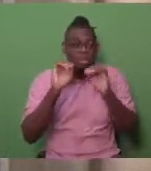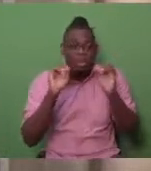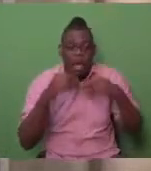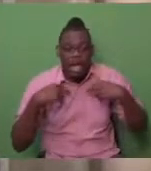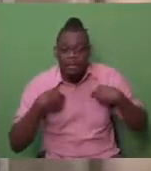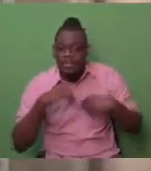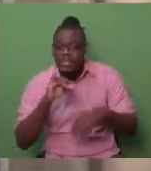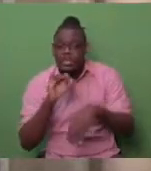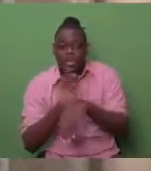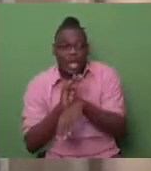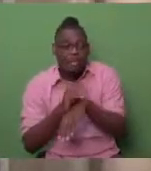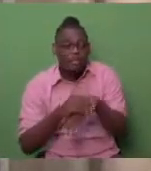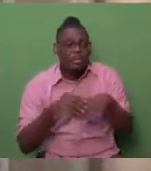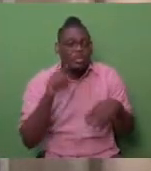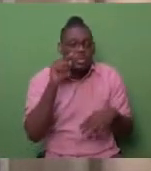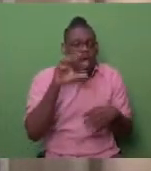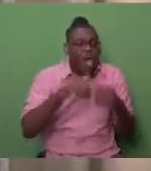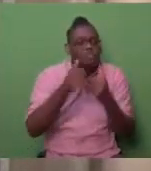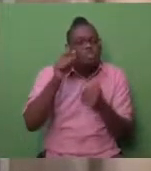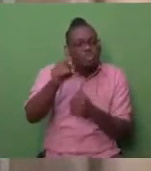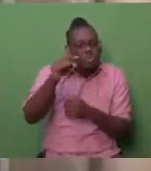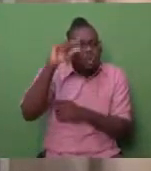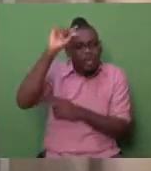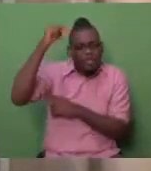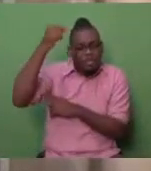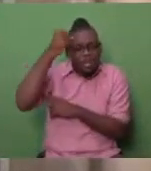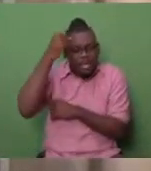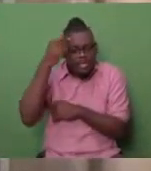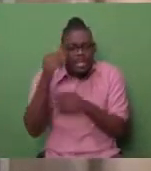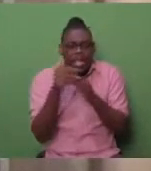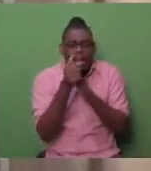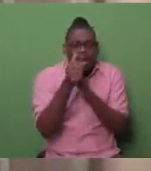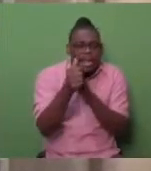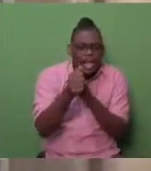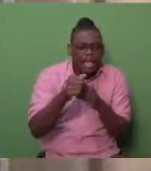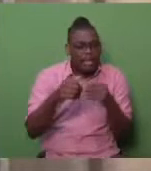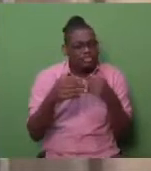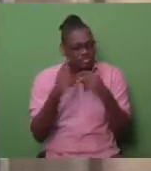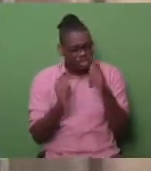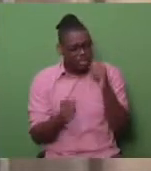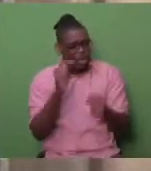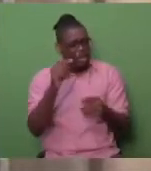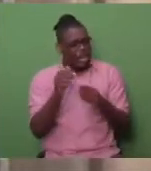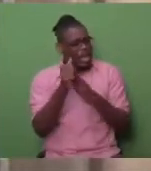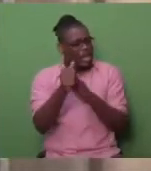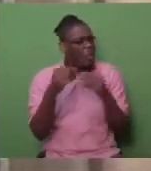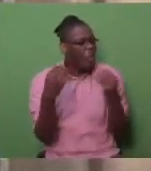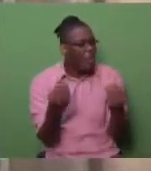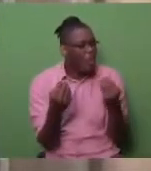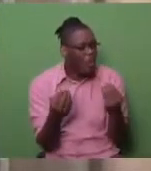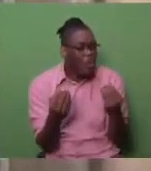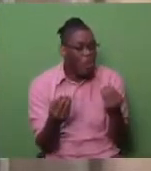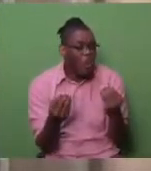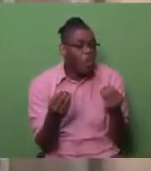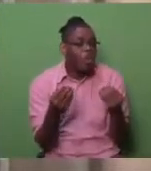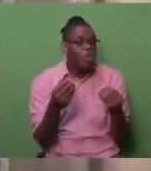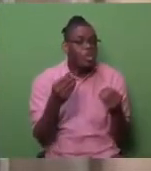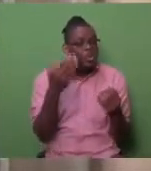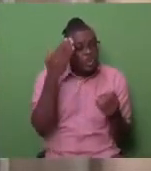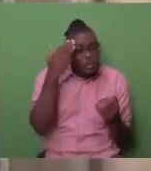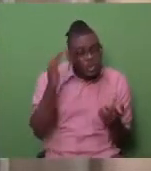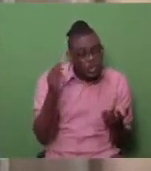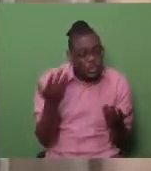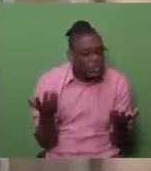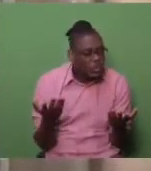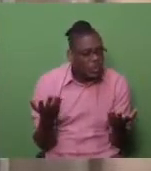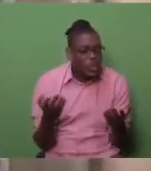2020 National Insurance Board report, which was only laid after we threatened to take the minister to court because they were hiding that. That book